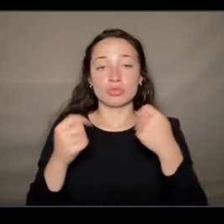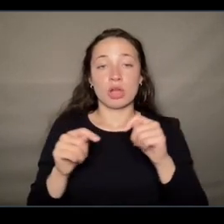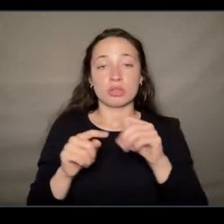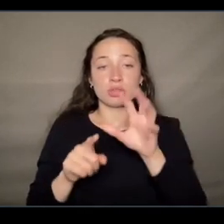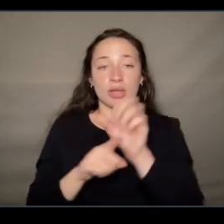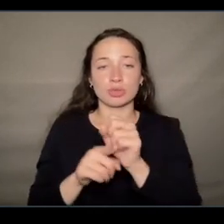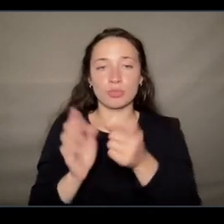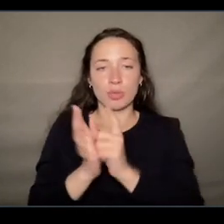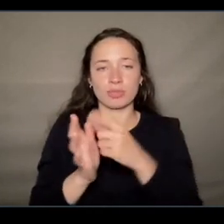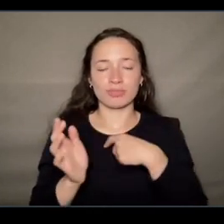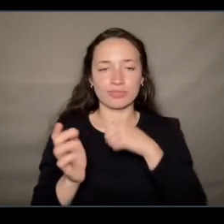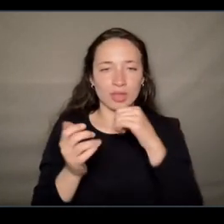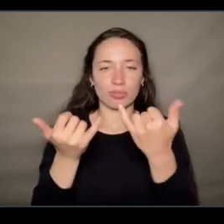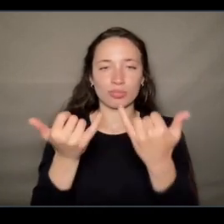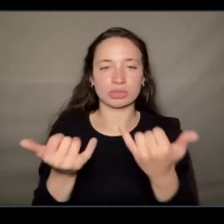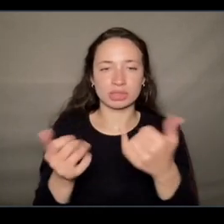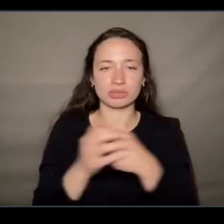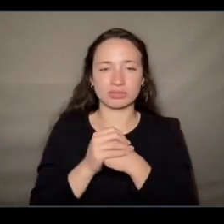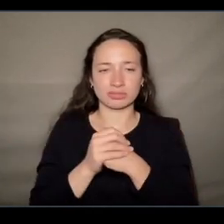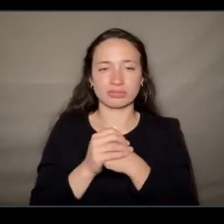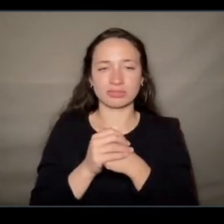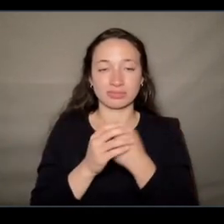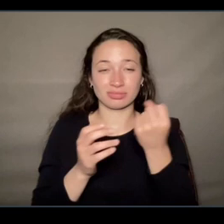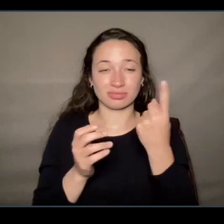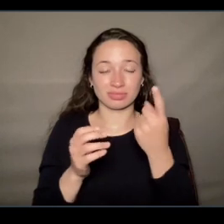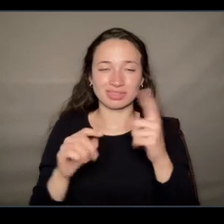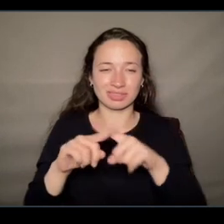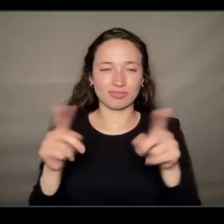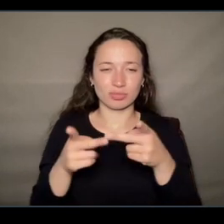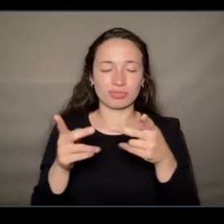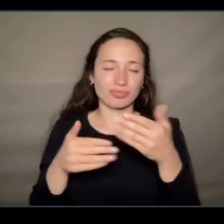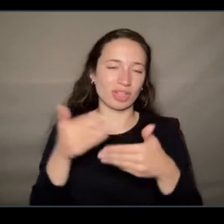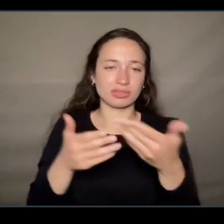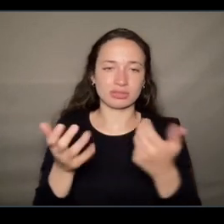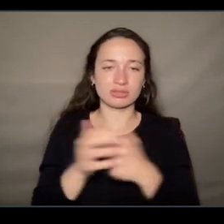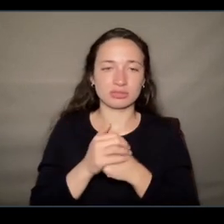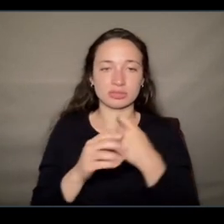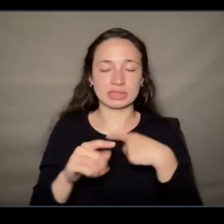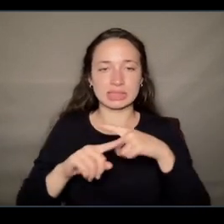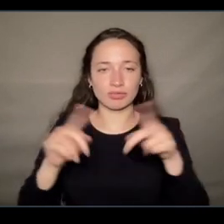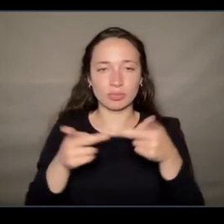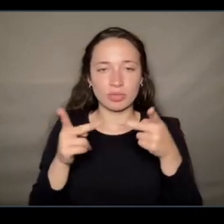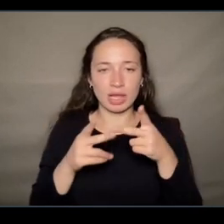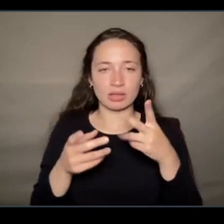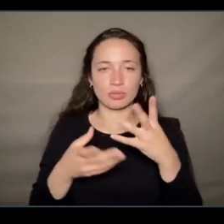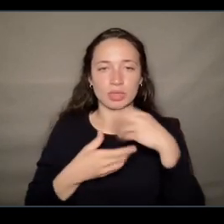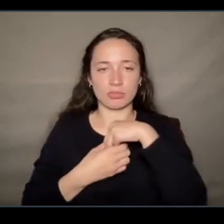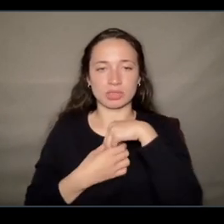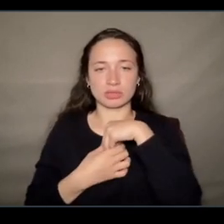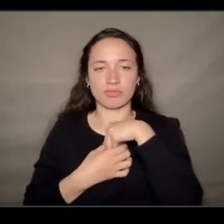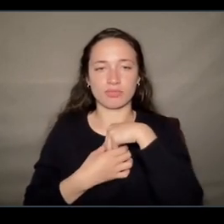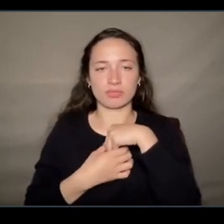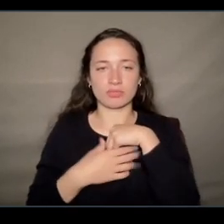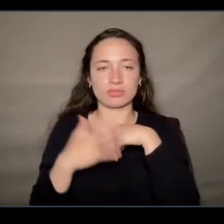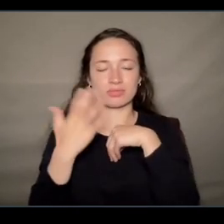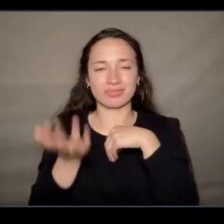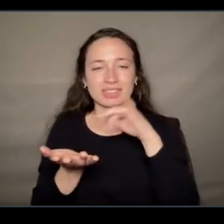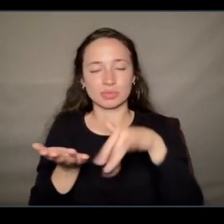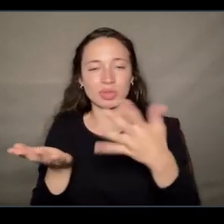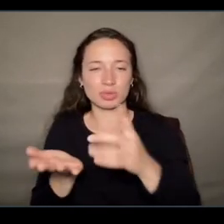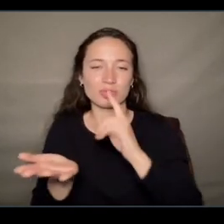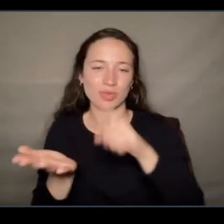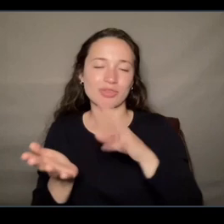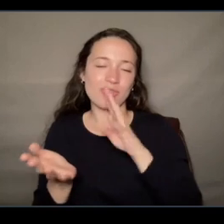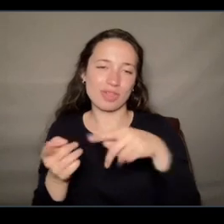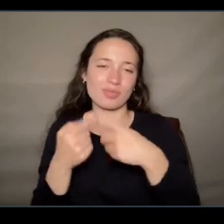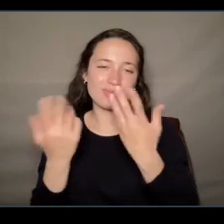to capture it, I'm no longer present. It's a different process and I'm in a different place within myself. That's really what you're talking